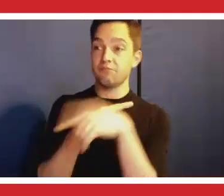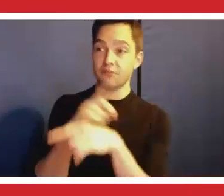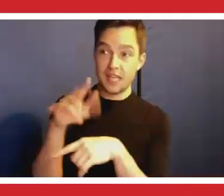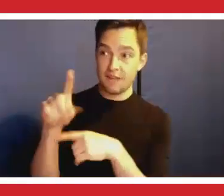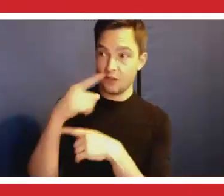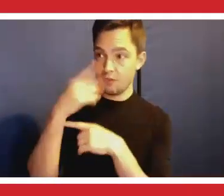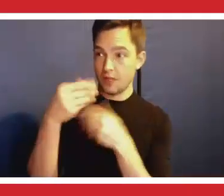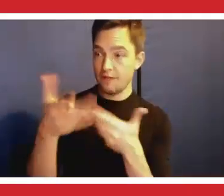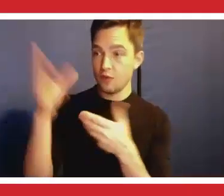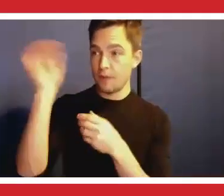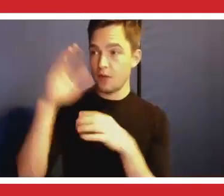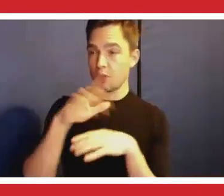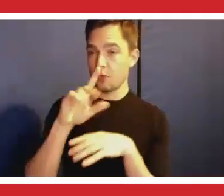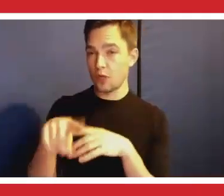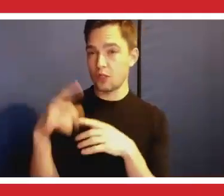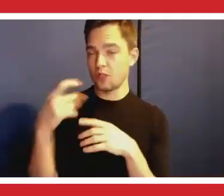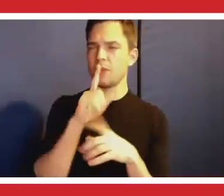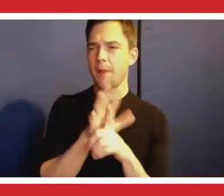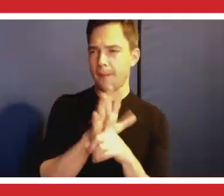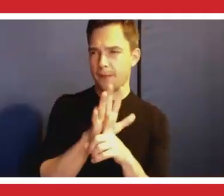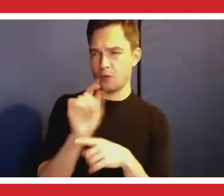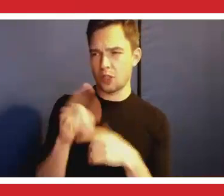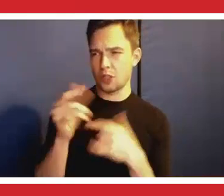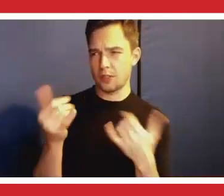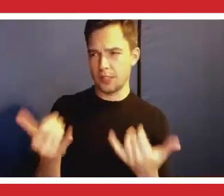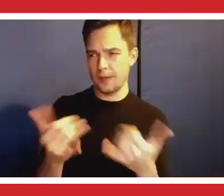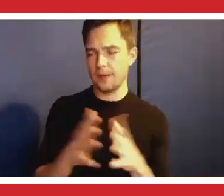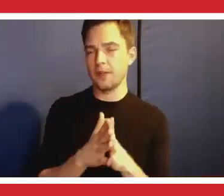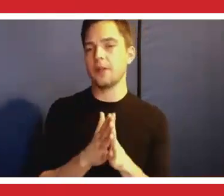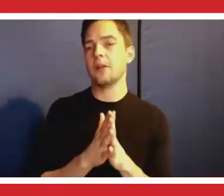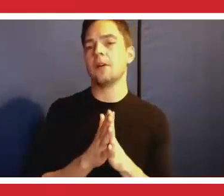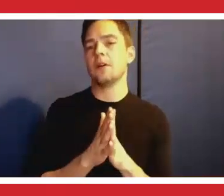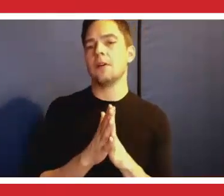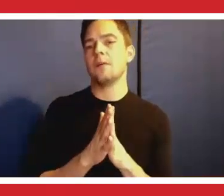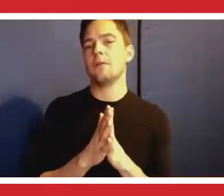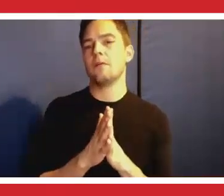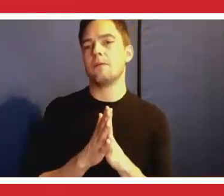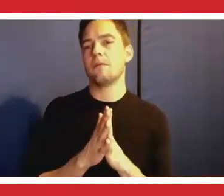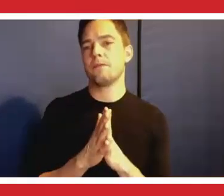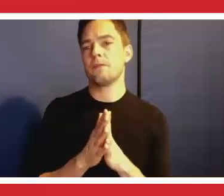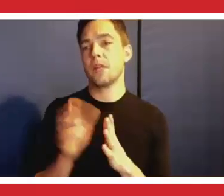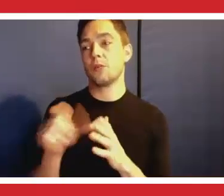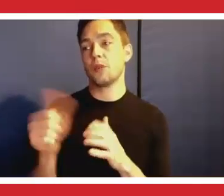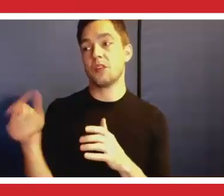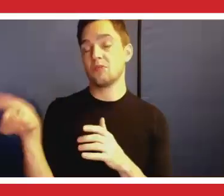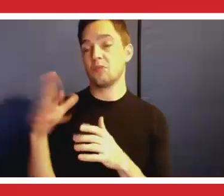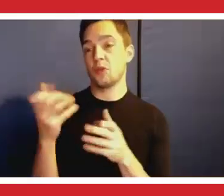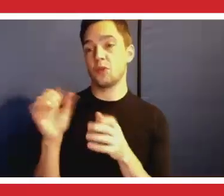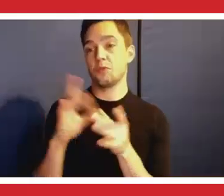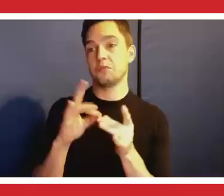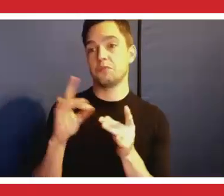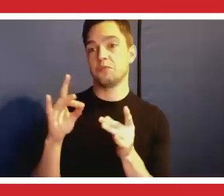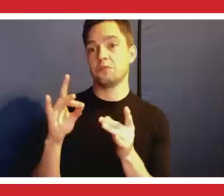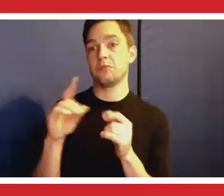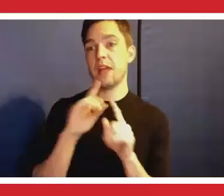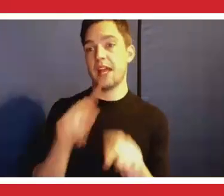question, again, really popular today. And if anybody else would also like to answer this